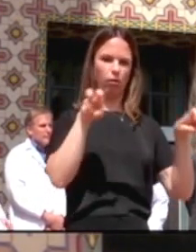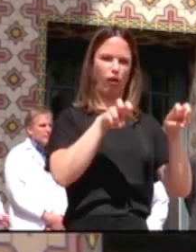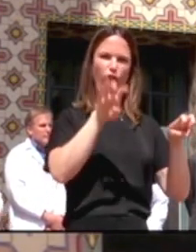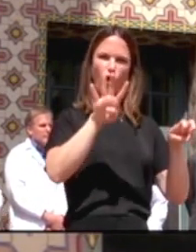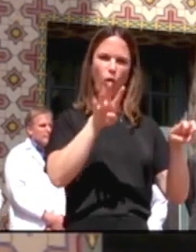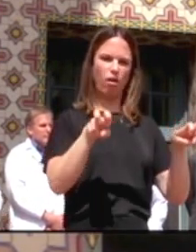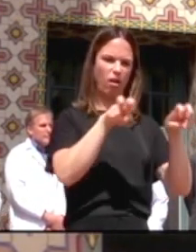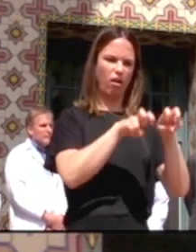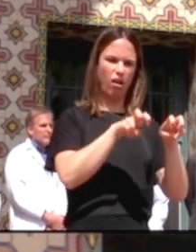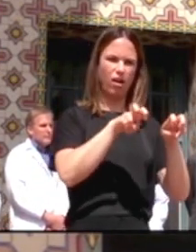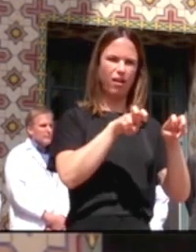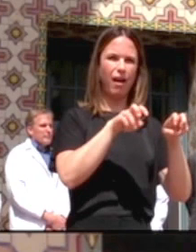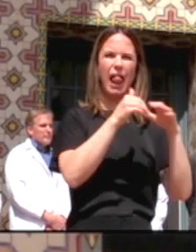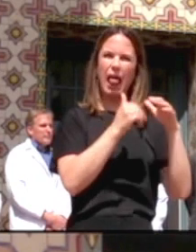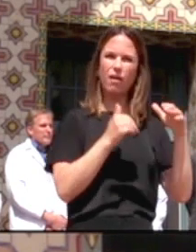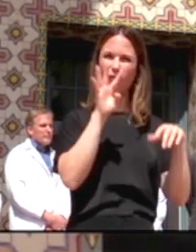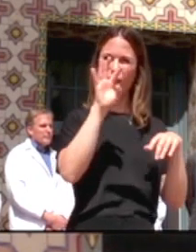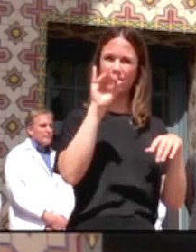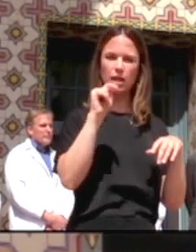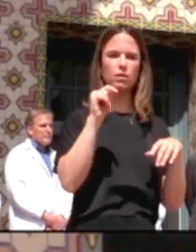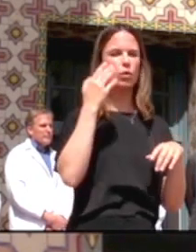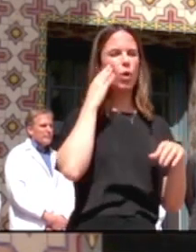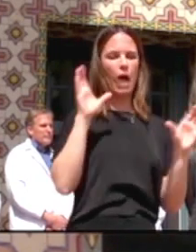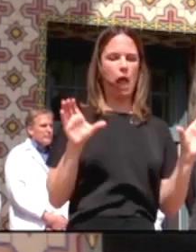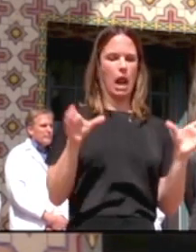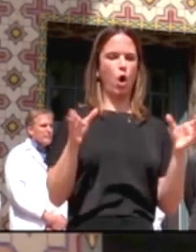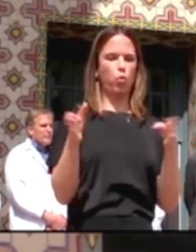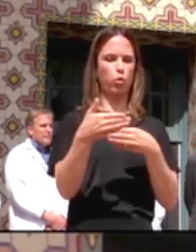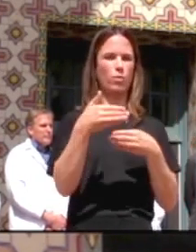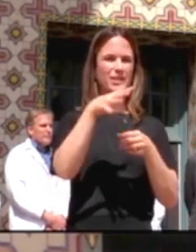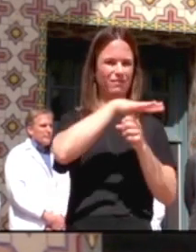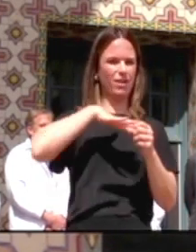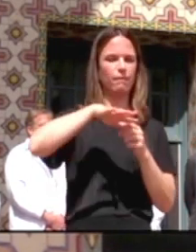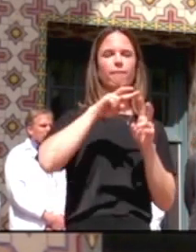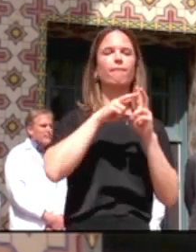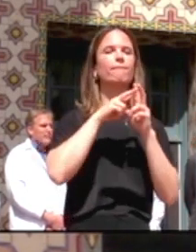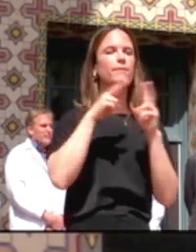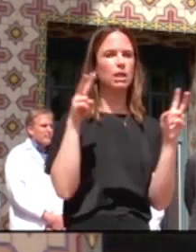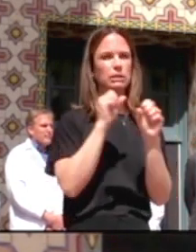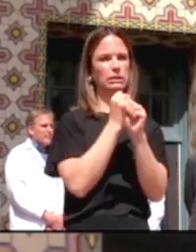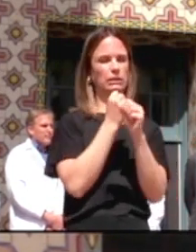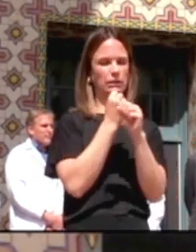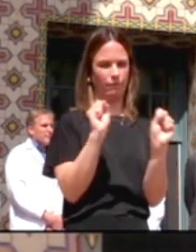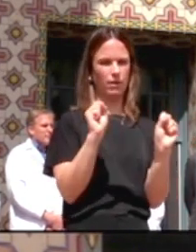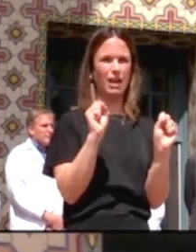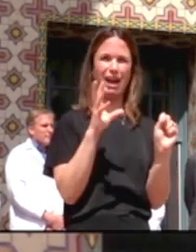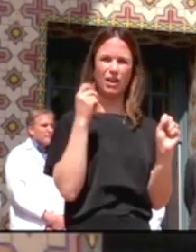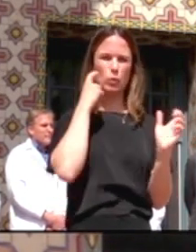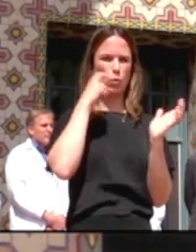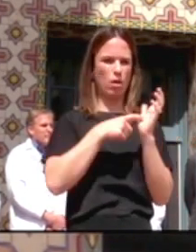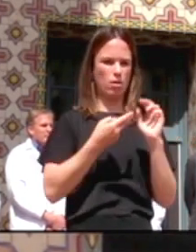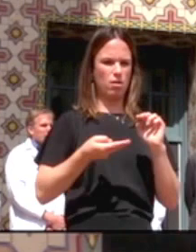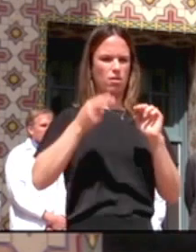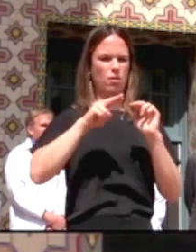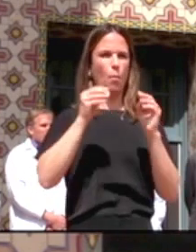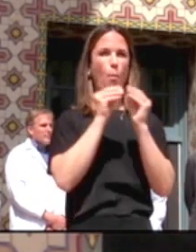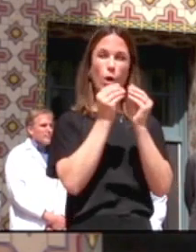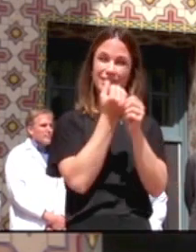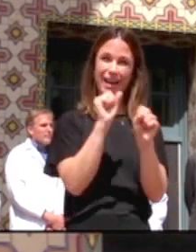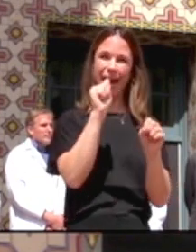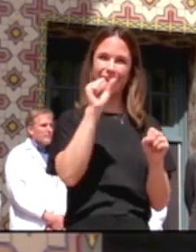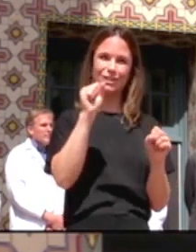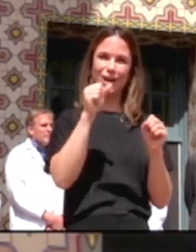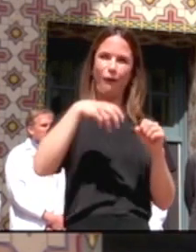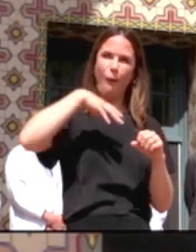less, that the classroom environment is a very safe environment, and it's getting more and more safe as more of our older students and staff are